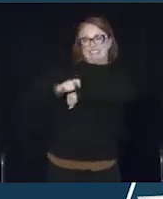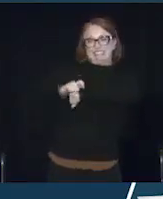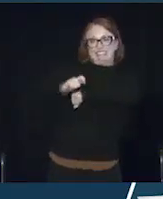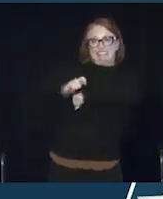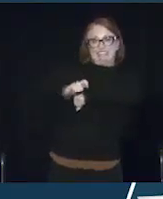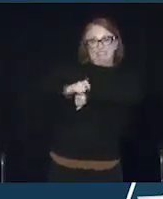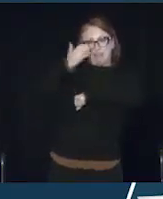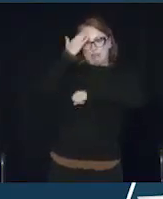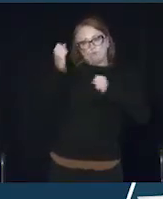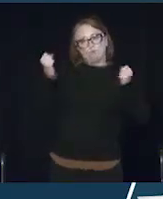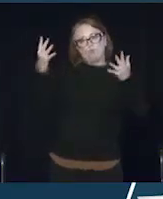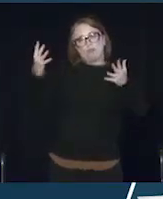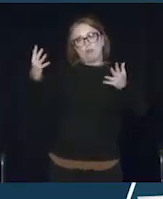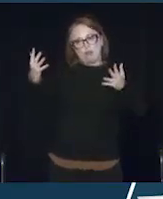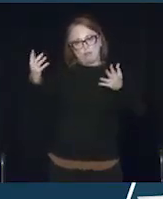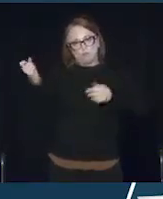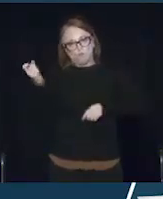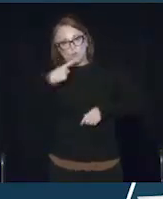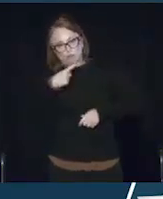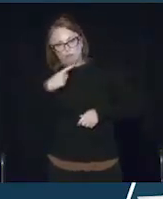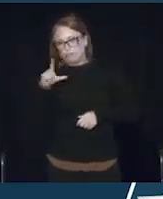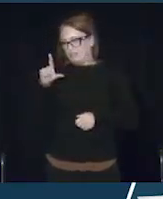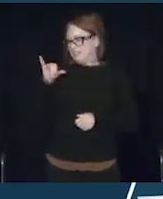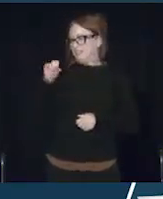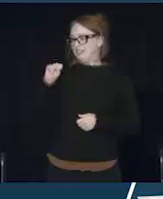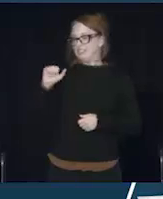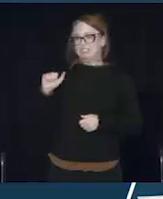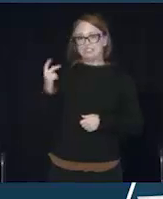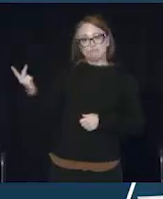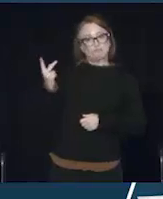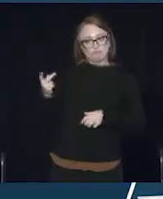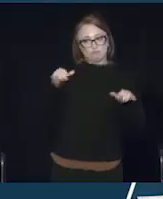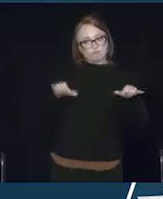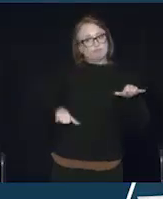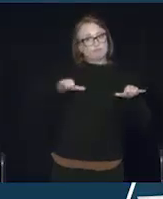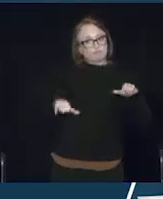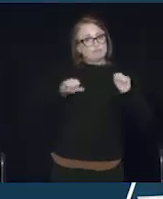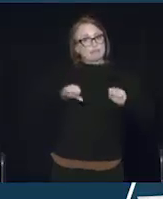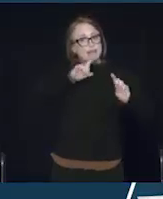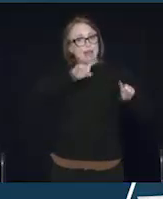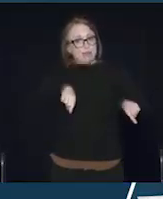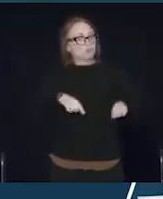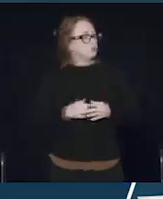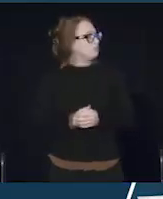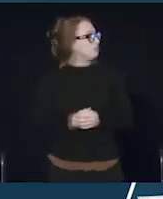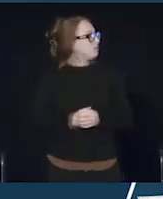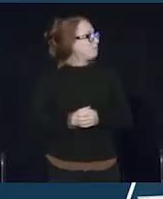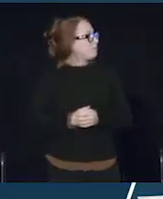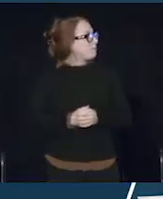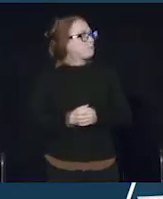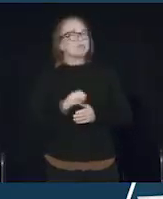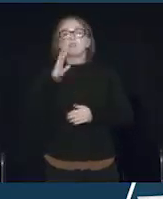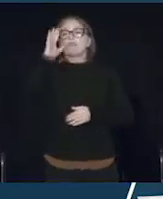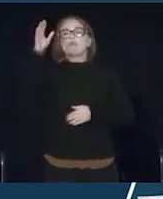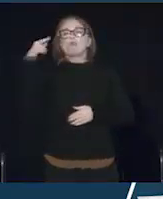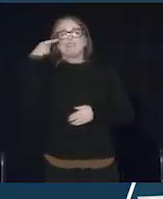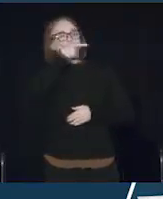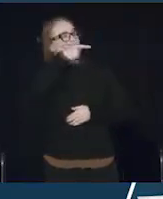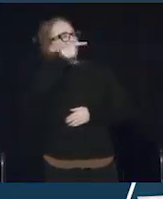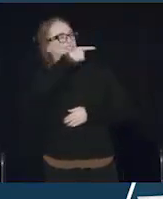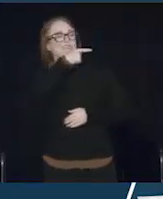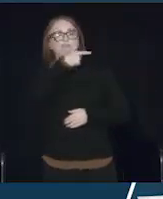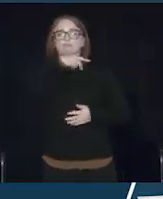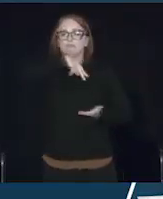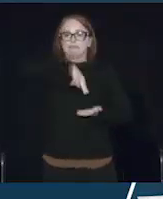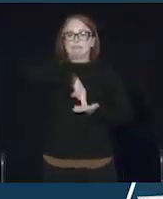that there's still a lot of questions. Lisa and I are going to be here, so please come up and ask us questions. We're going to stand in the back of the room because I know that they have to prepare this